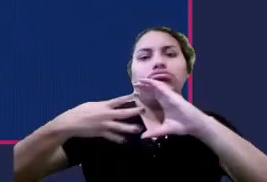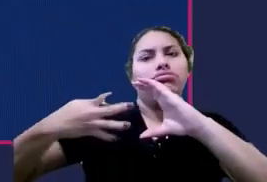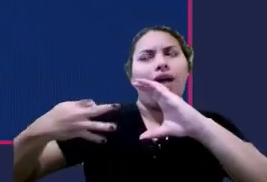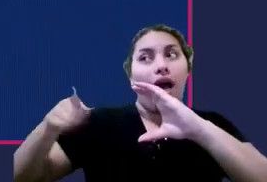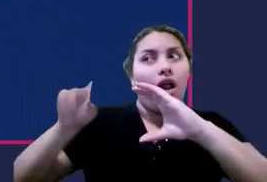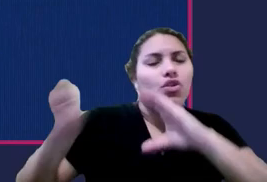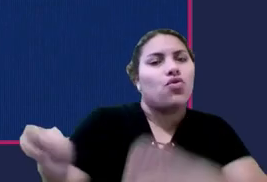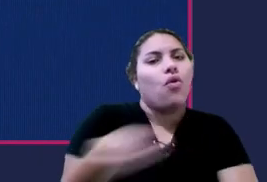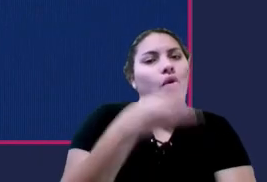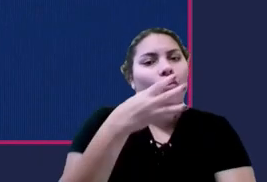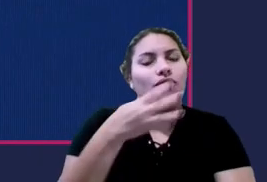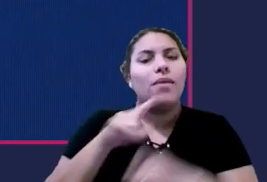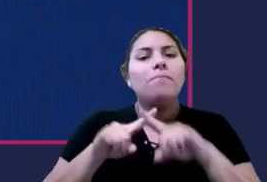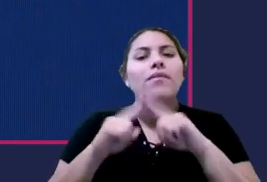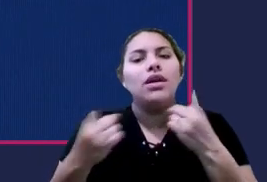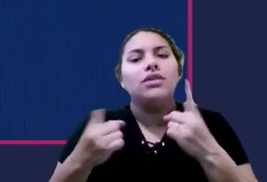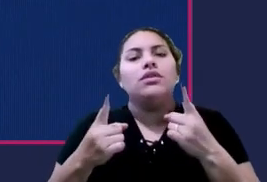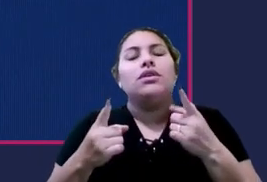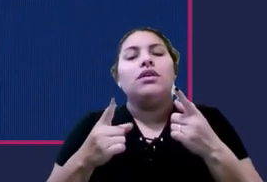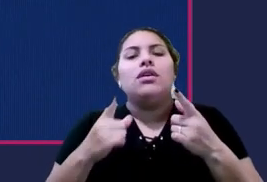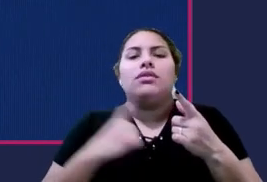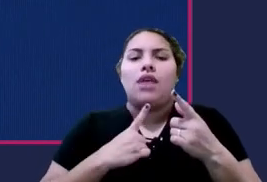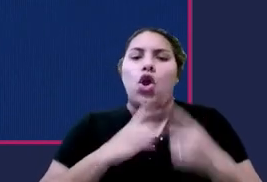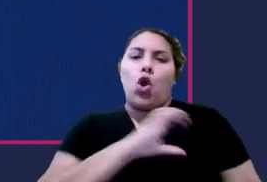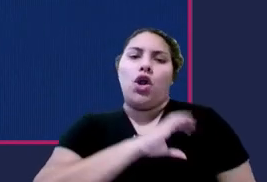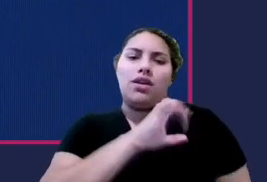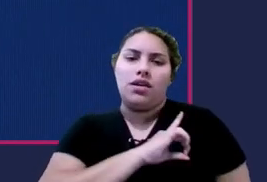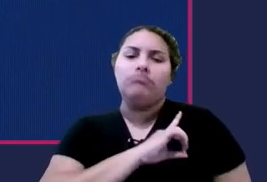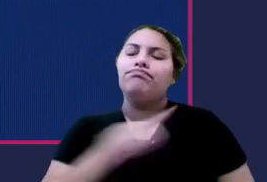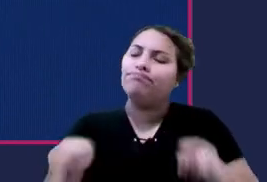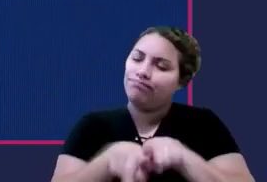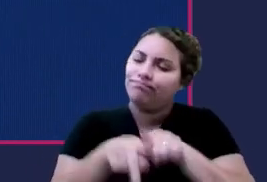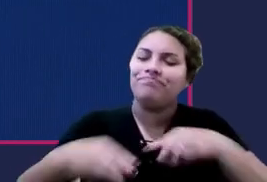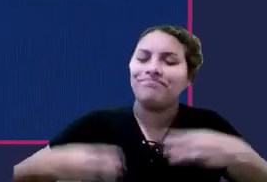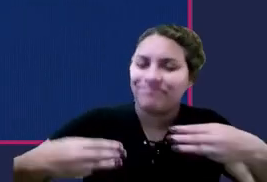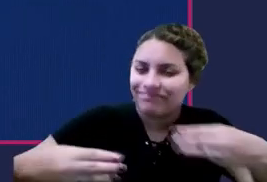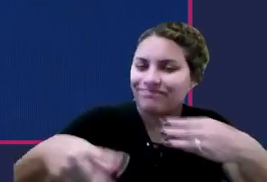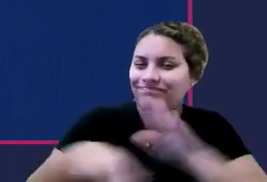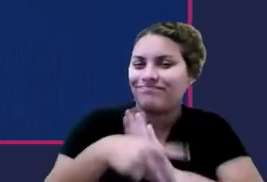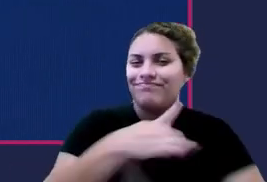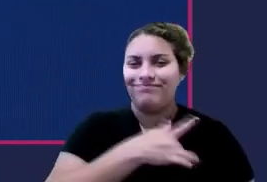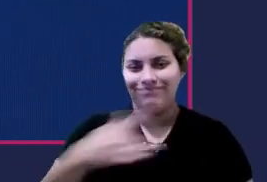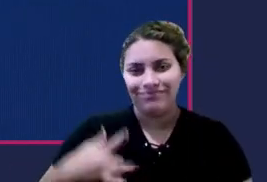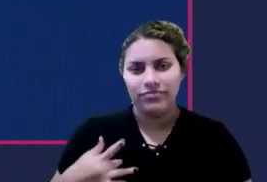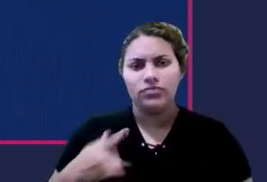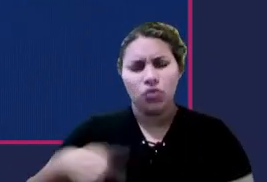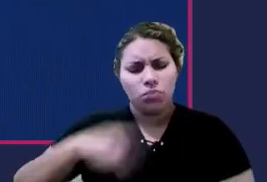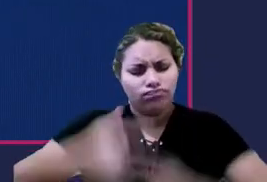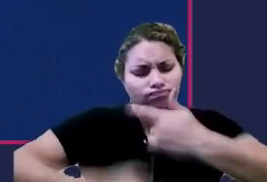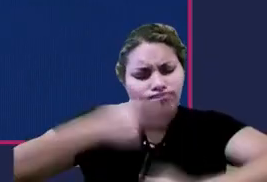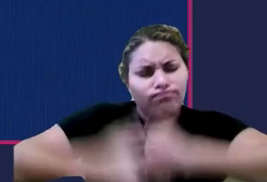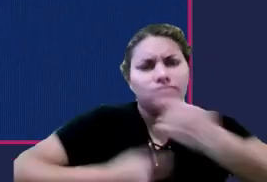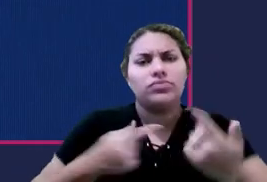department, it's something new, but it's also very,